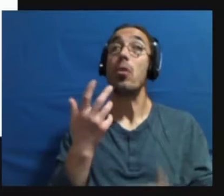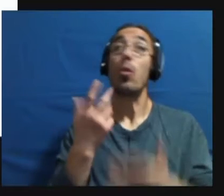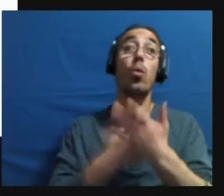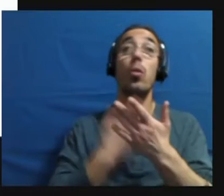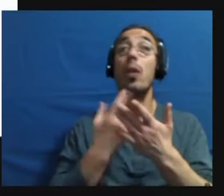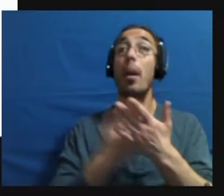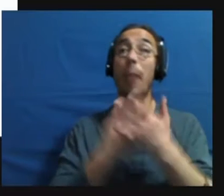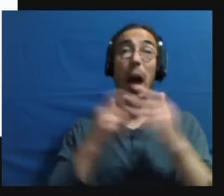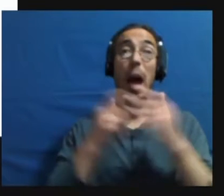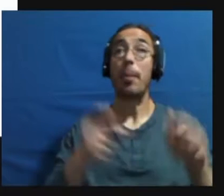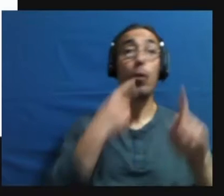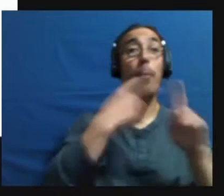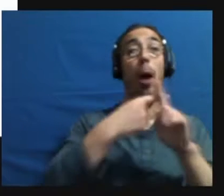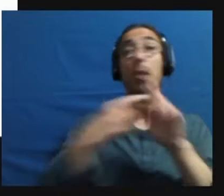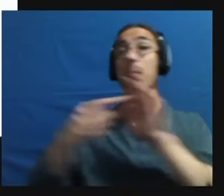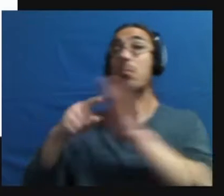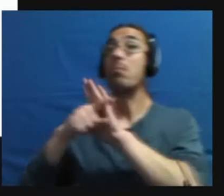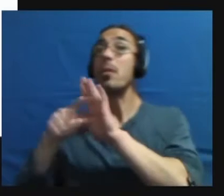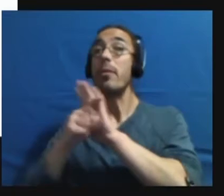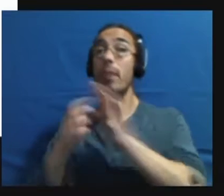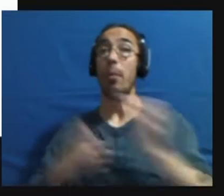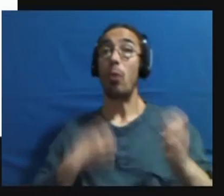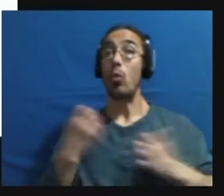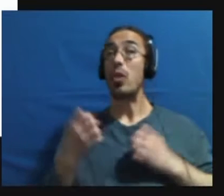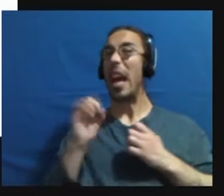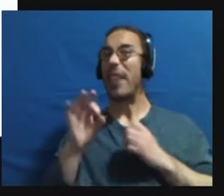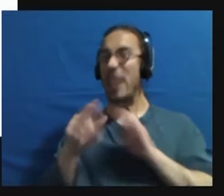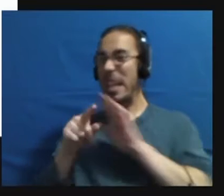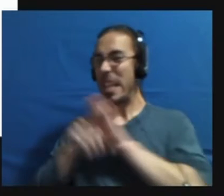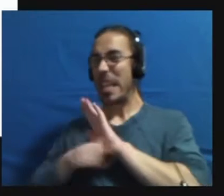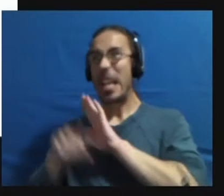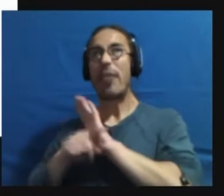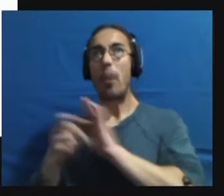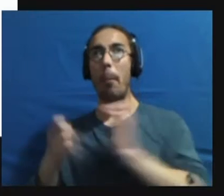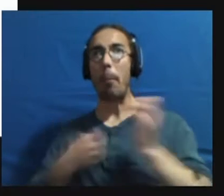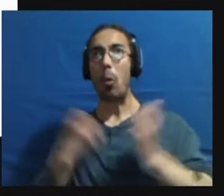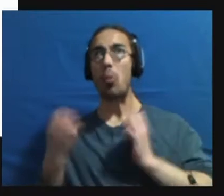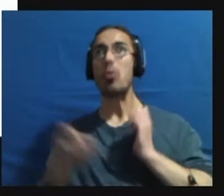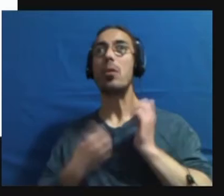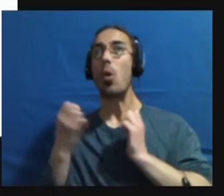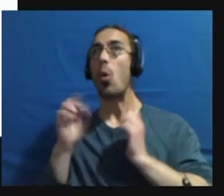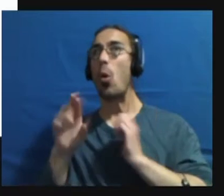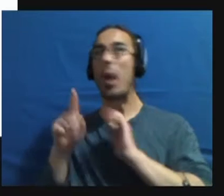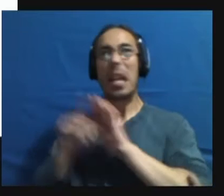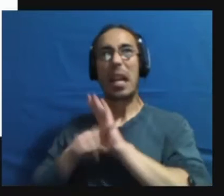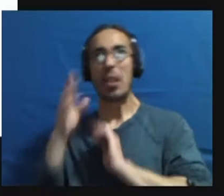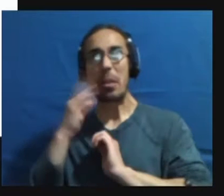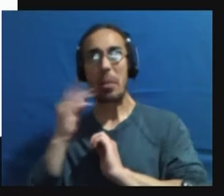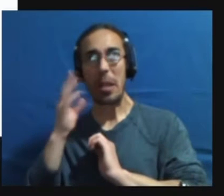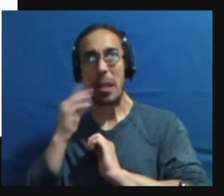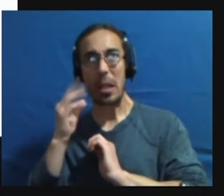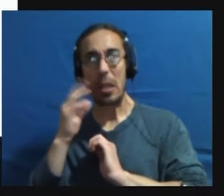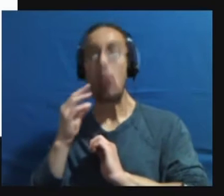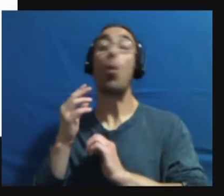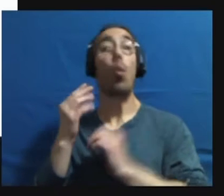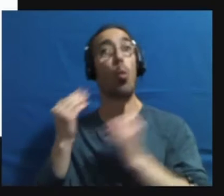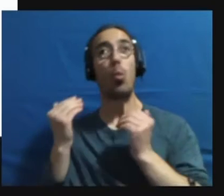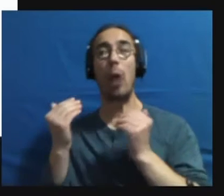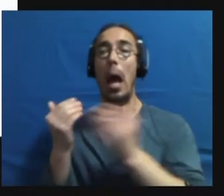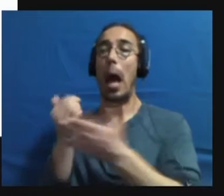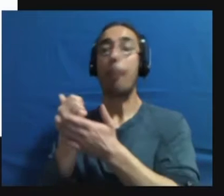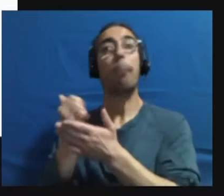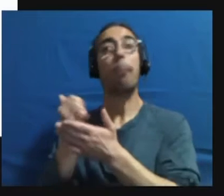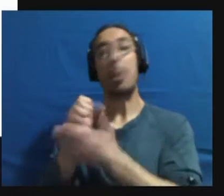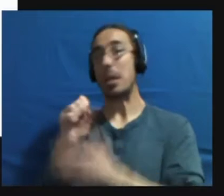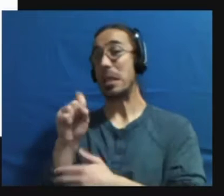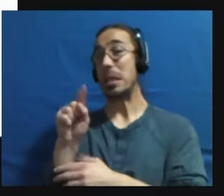often feeling maybe negative emotions or having negative experiences when we stim. But we also stim